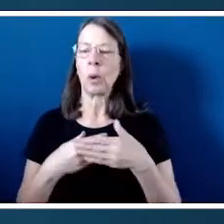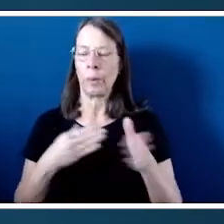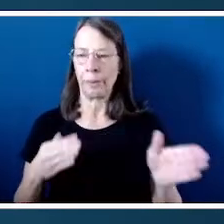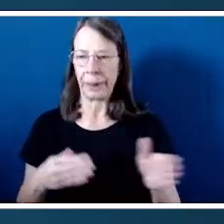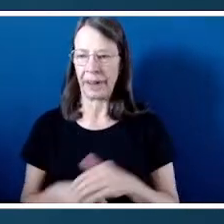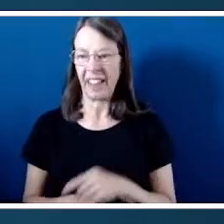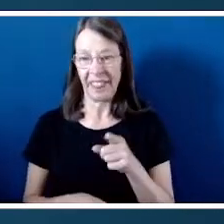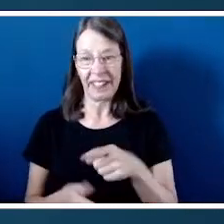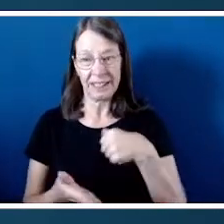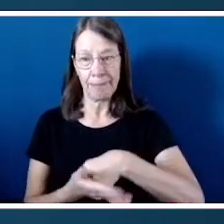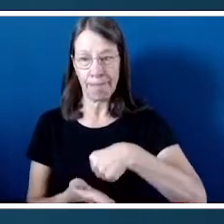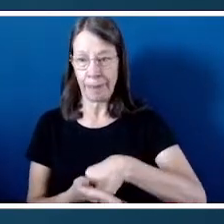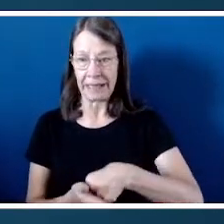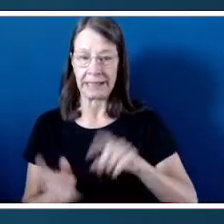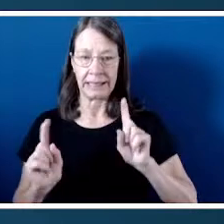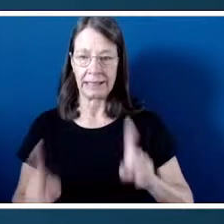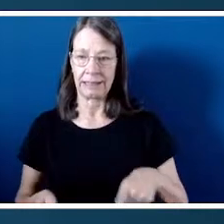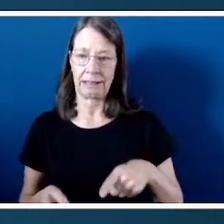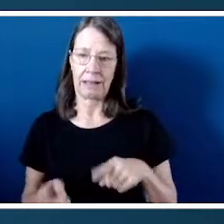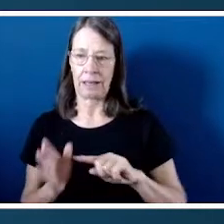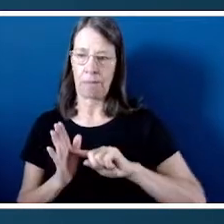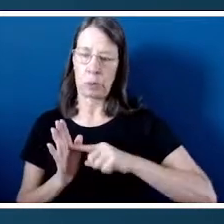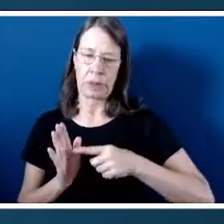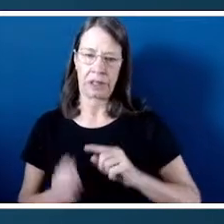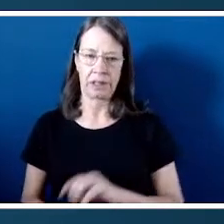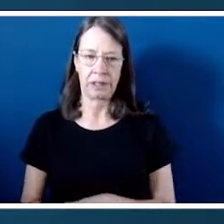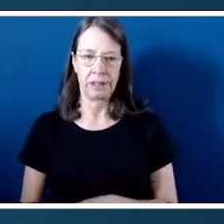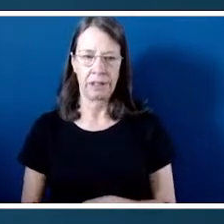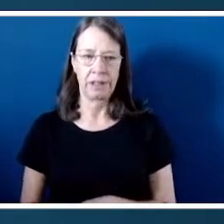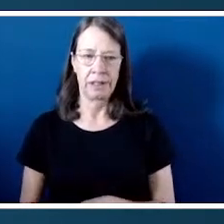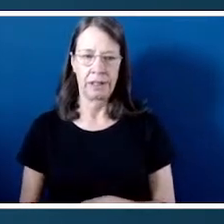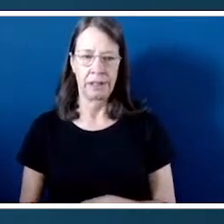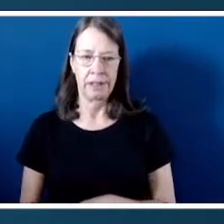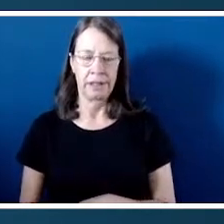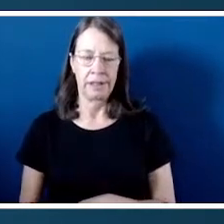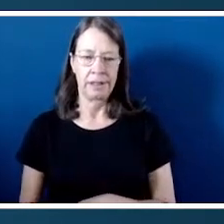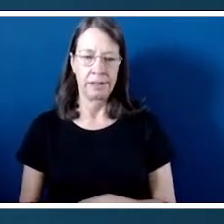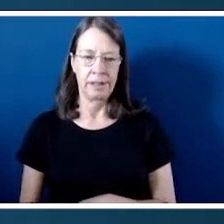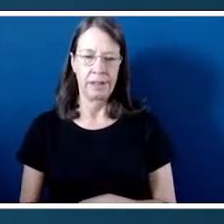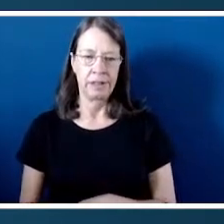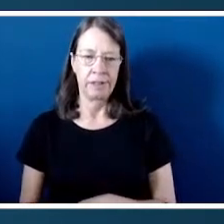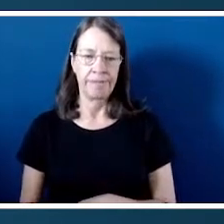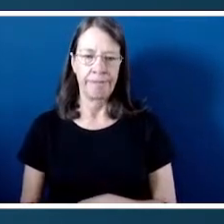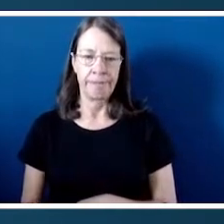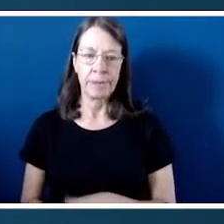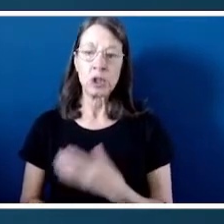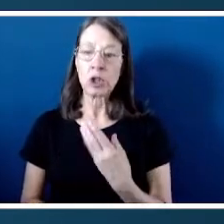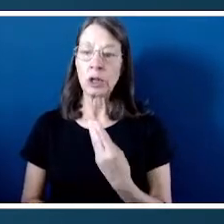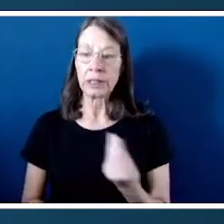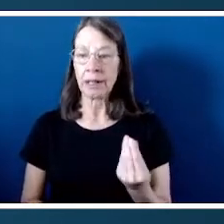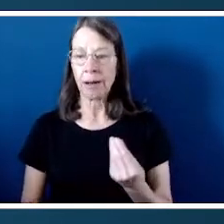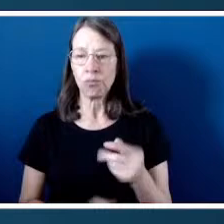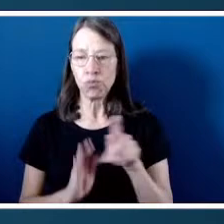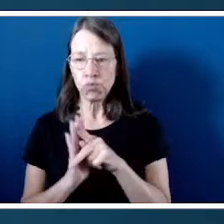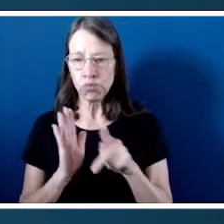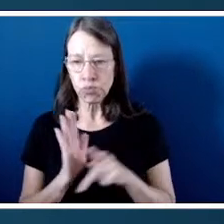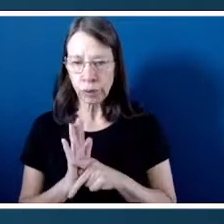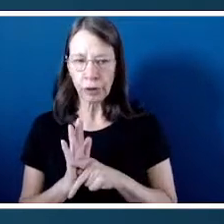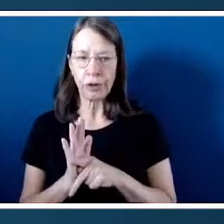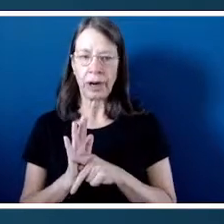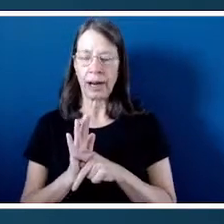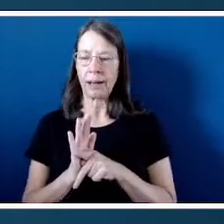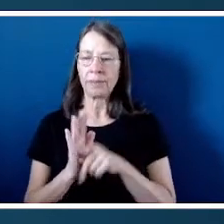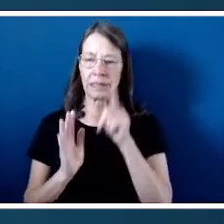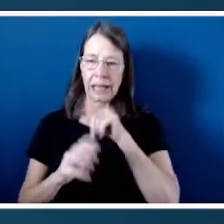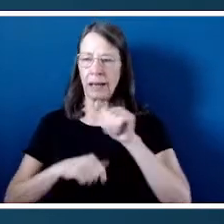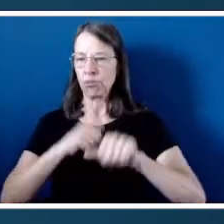of our starting points. We have made progress with programs and support thousands of Pacific Islanders to work for short periods